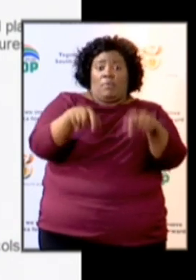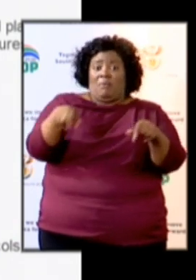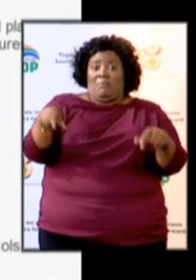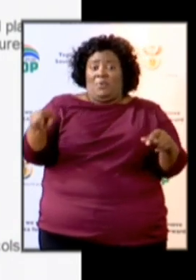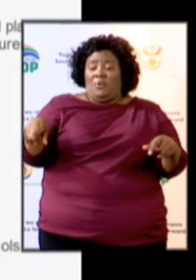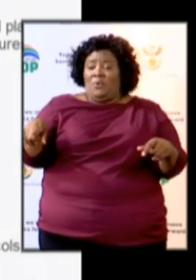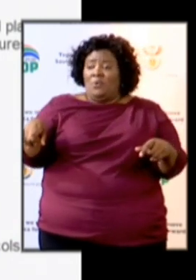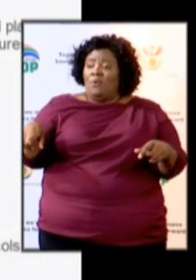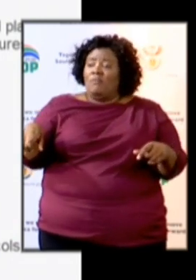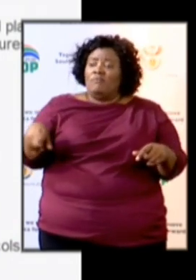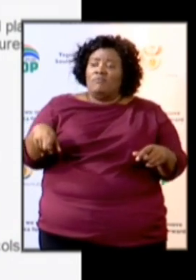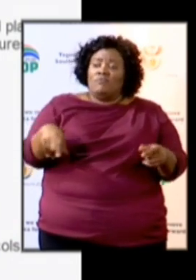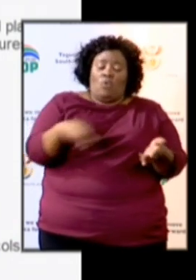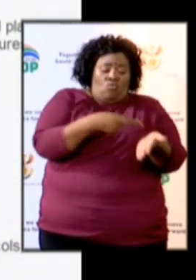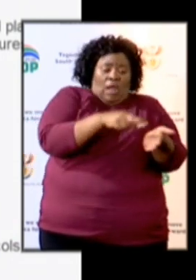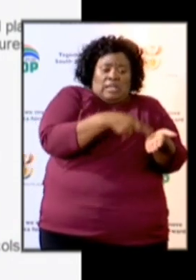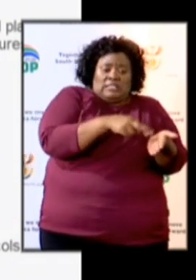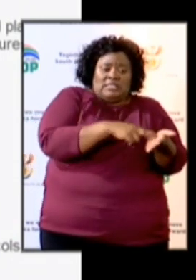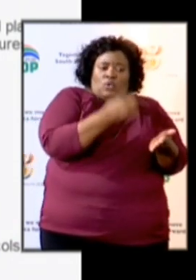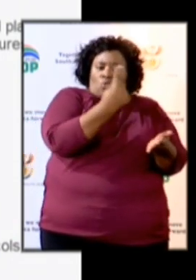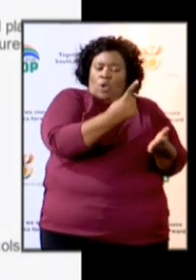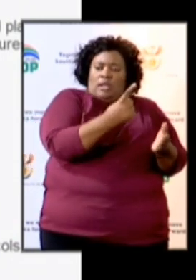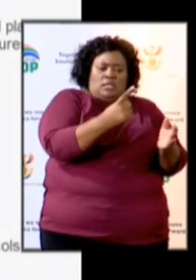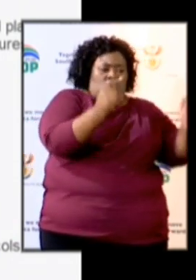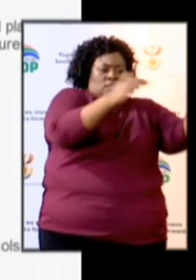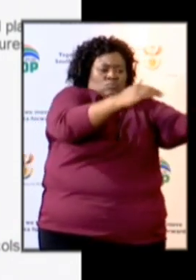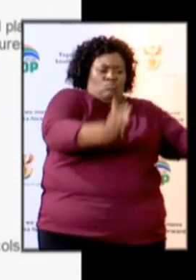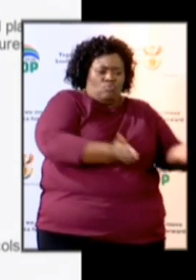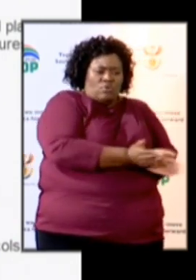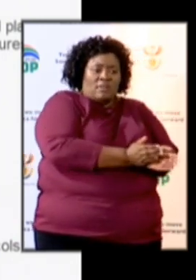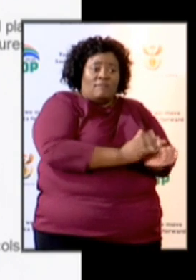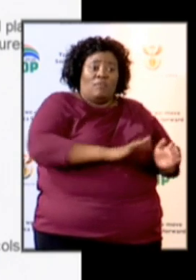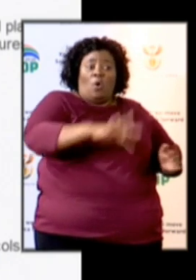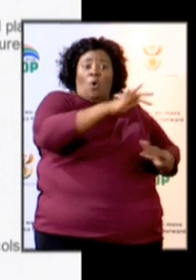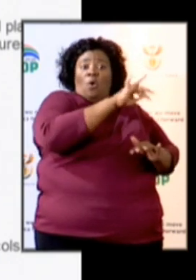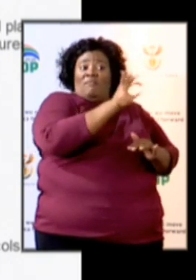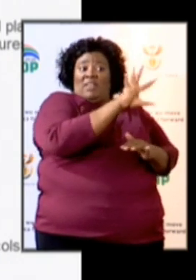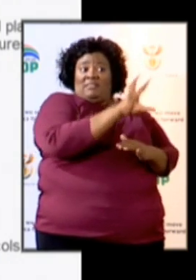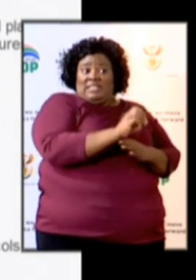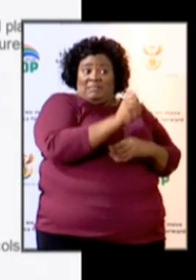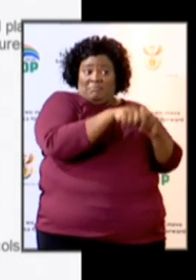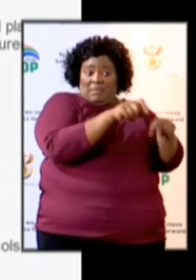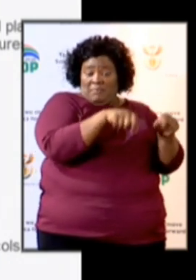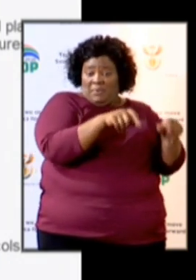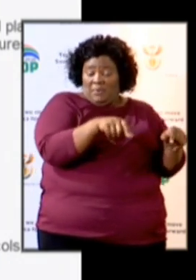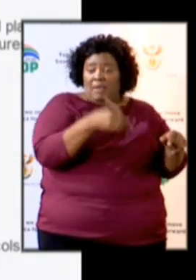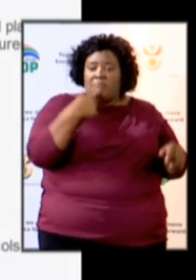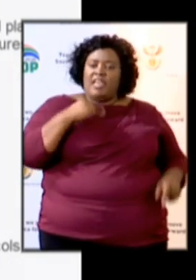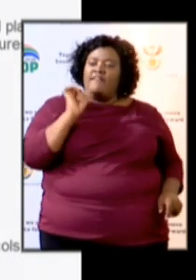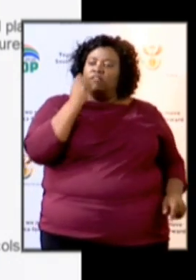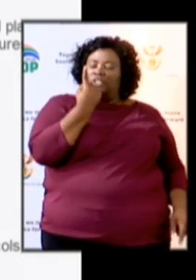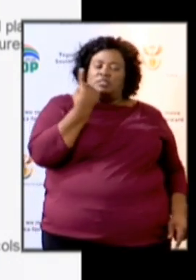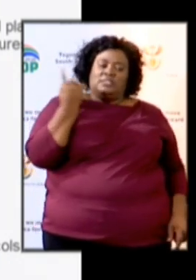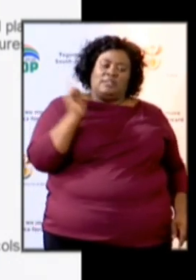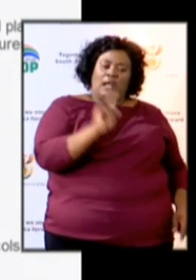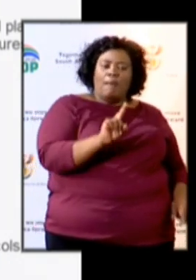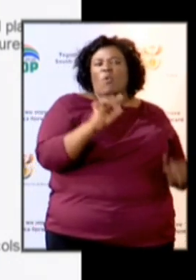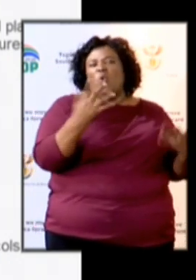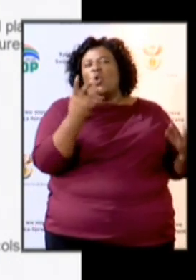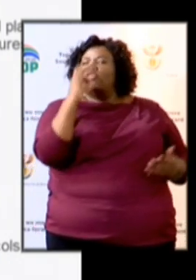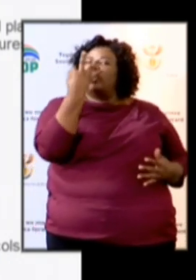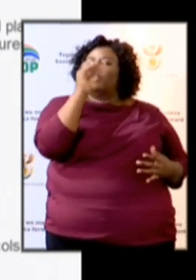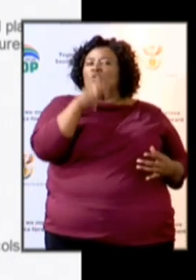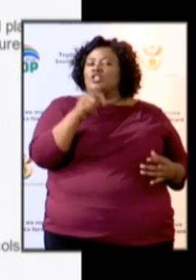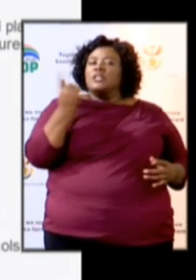If it's rice, there's one spoon for all 50 of you. Now, if I'm the first one or the third one or